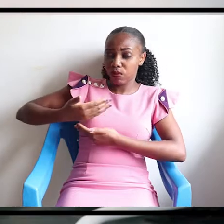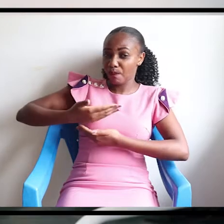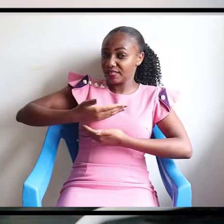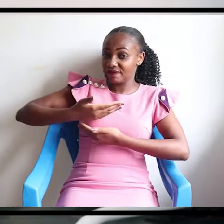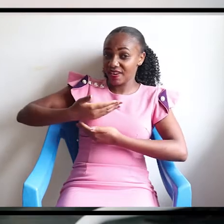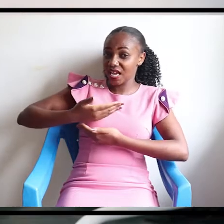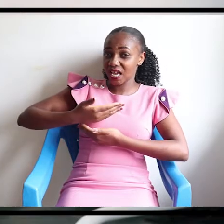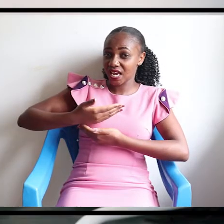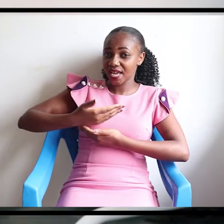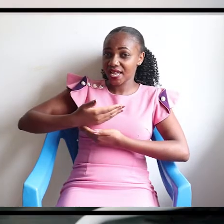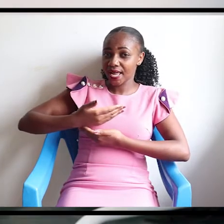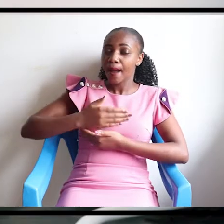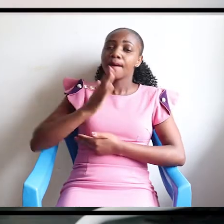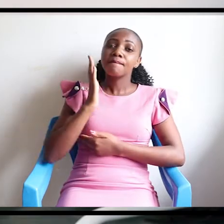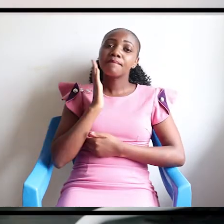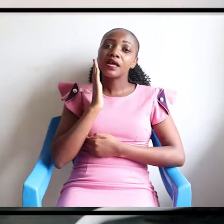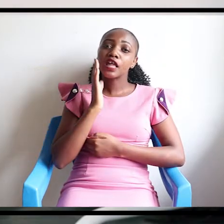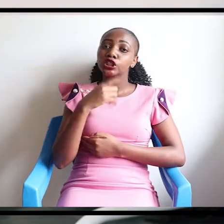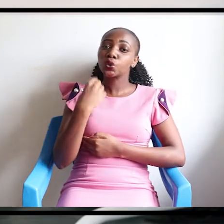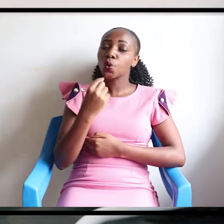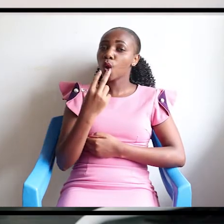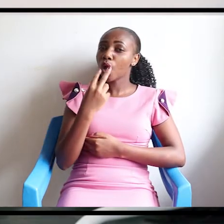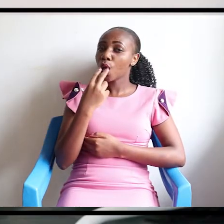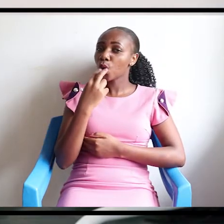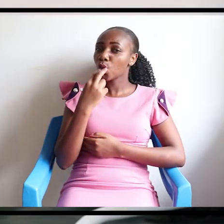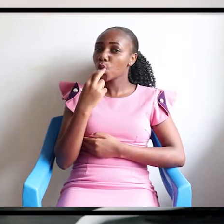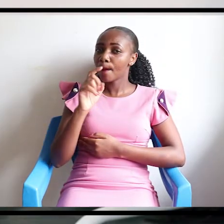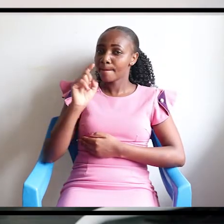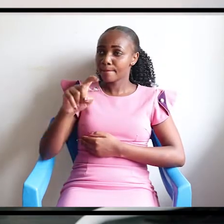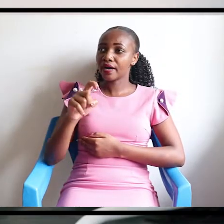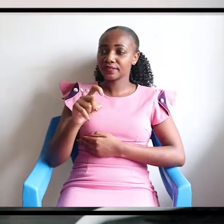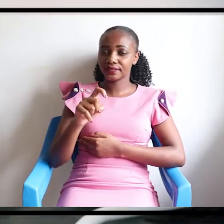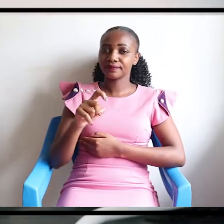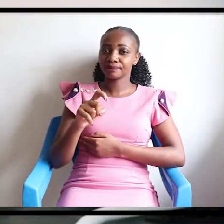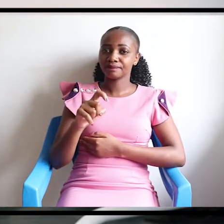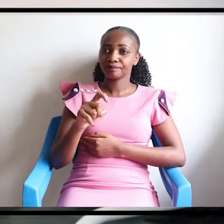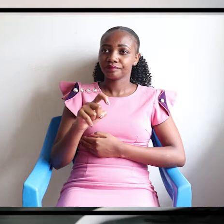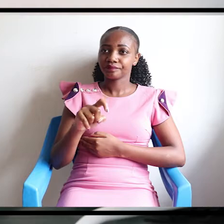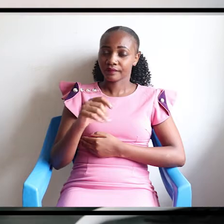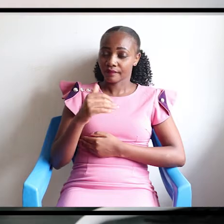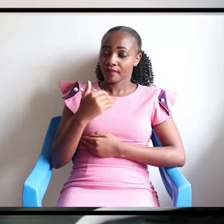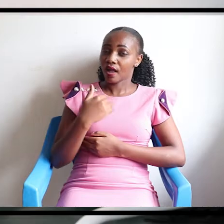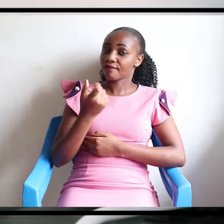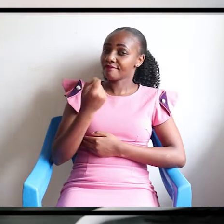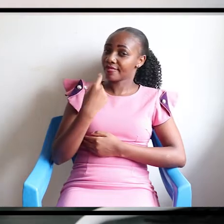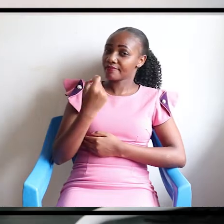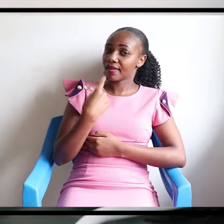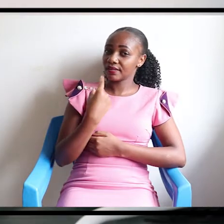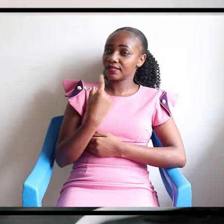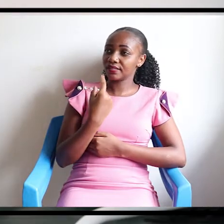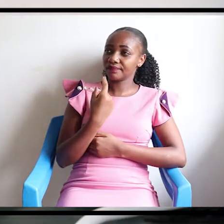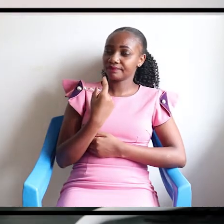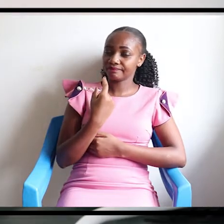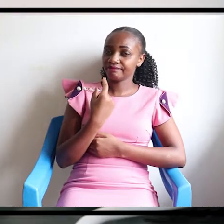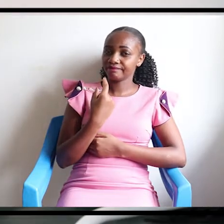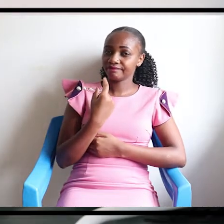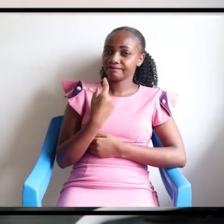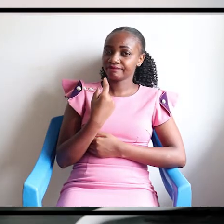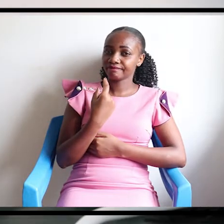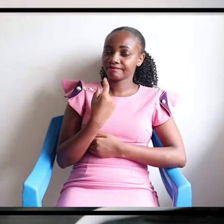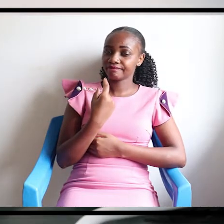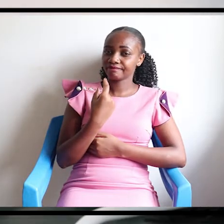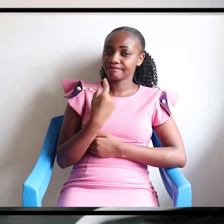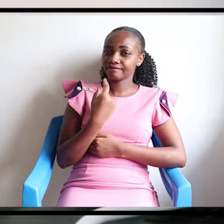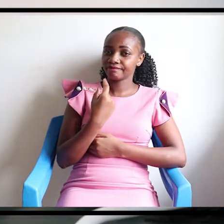breastfeeding up to 6 months, they are advised to take